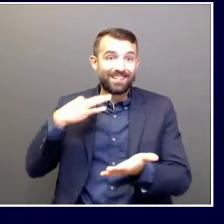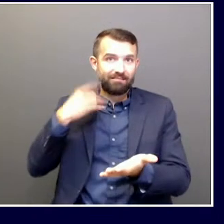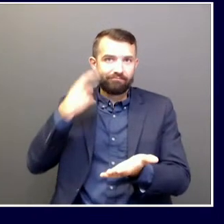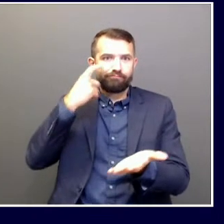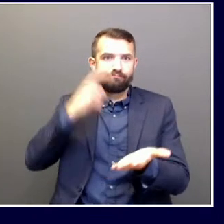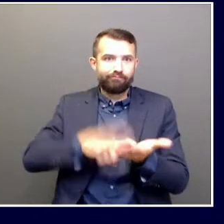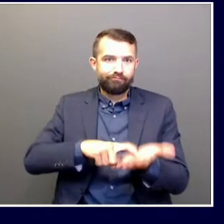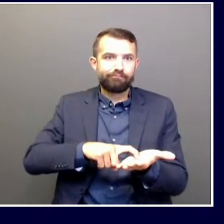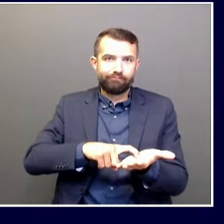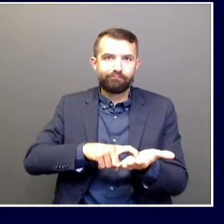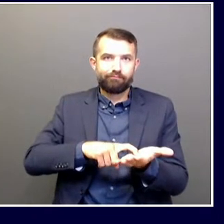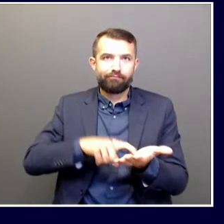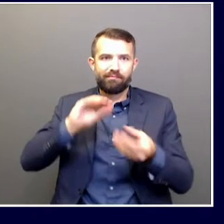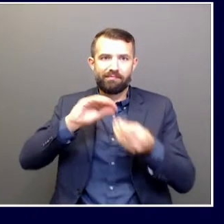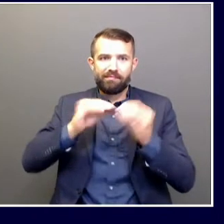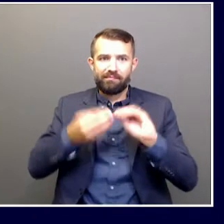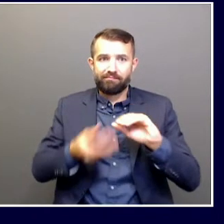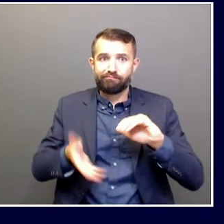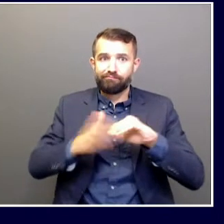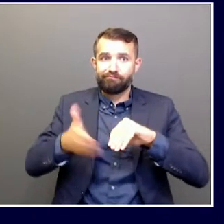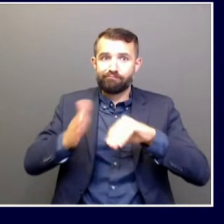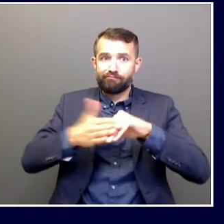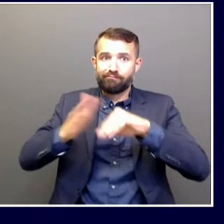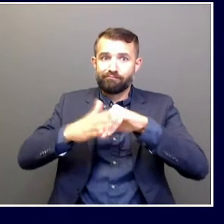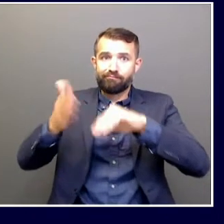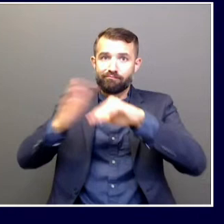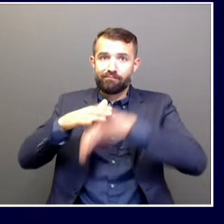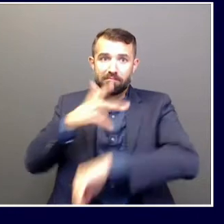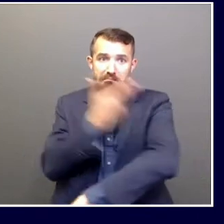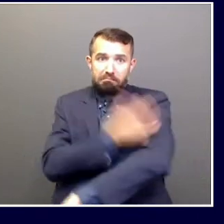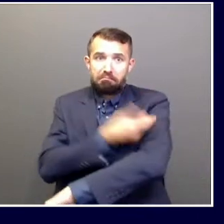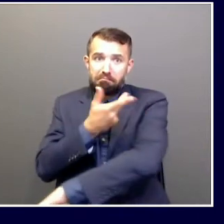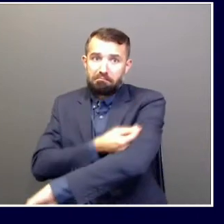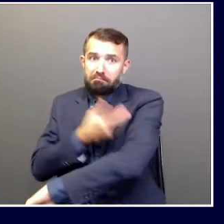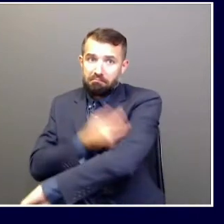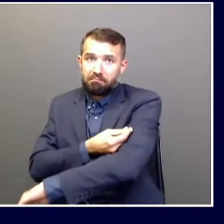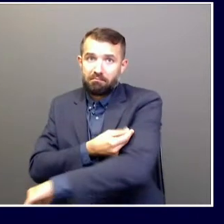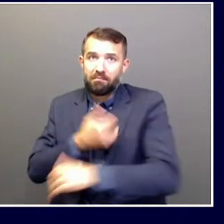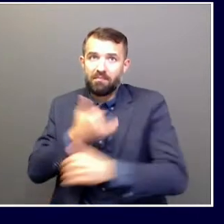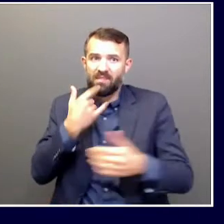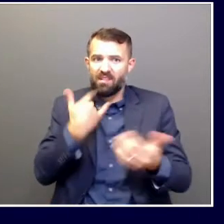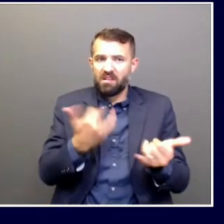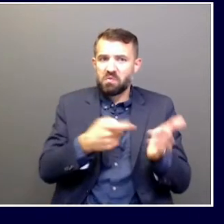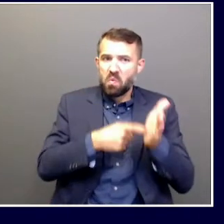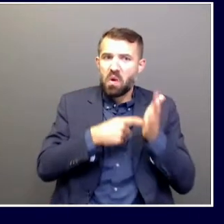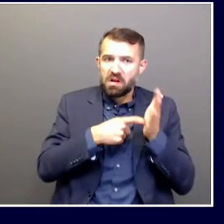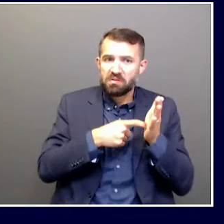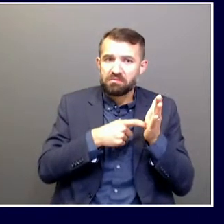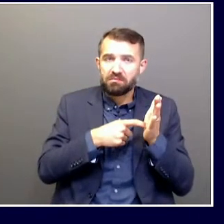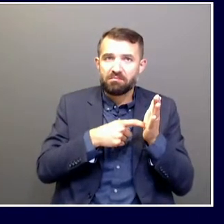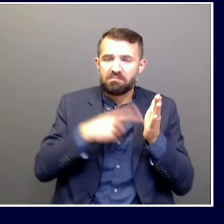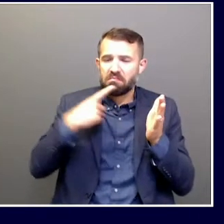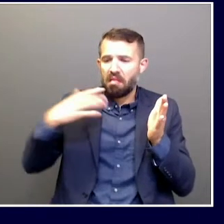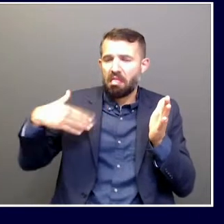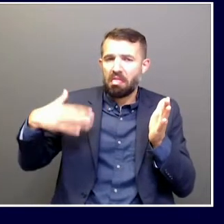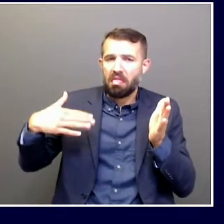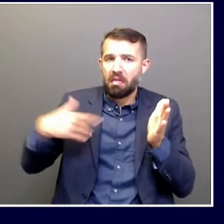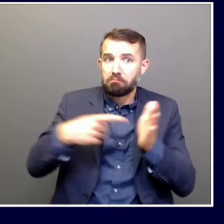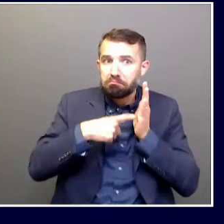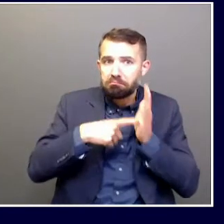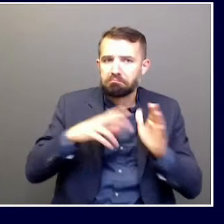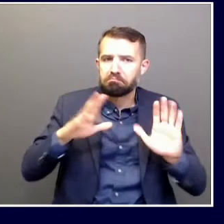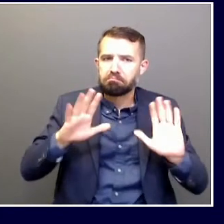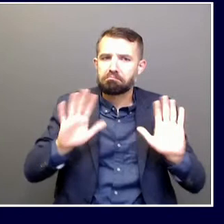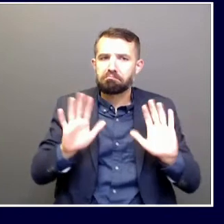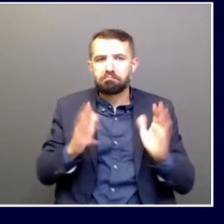education sector and getting them to speak out and doing a lot of one-on-one communications, conversations with